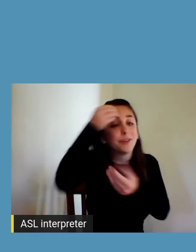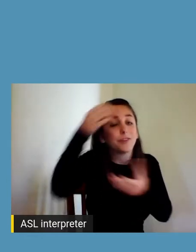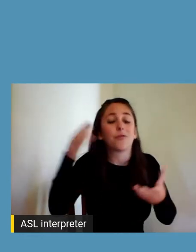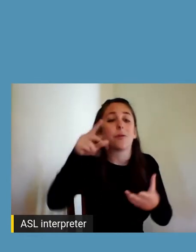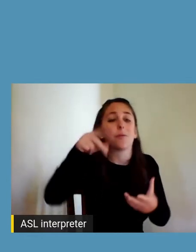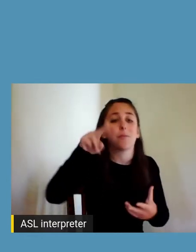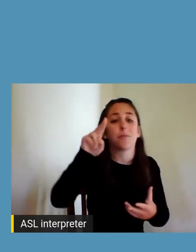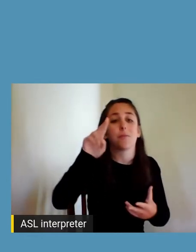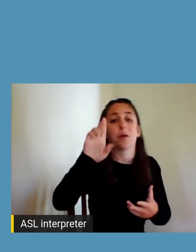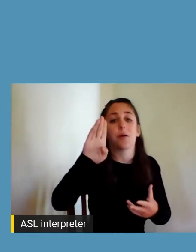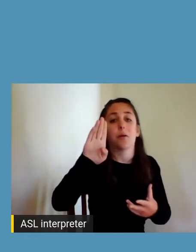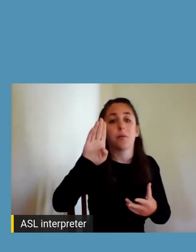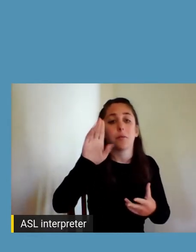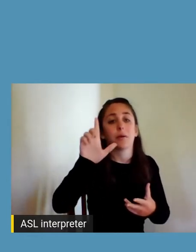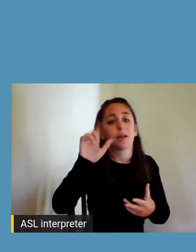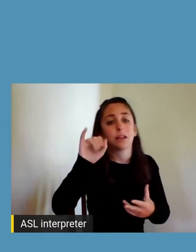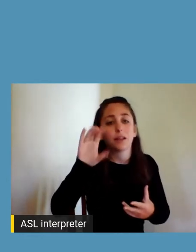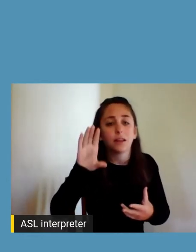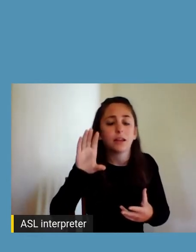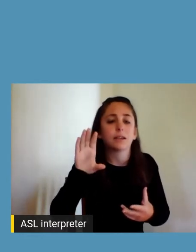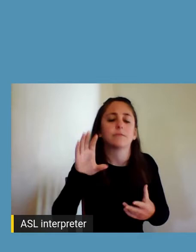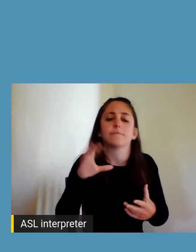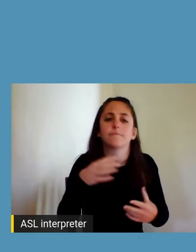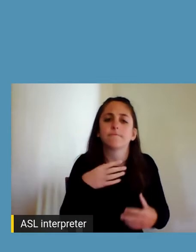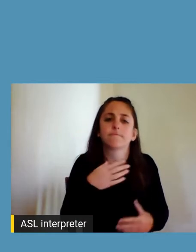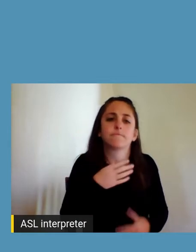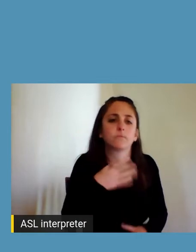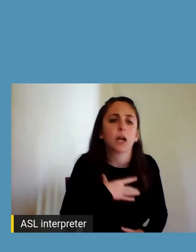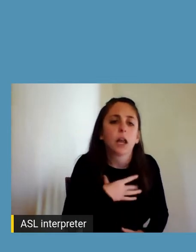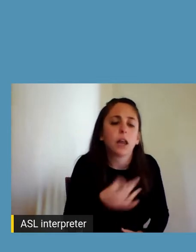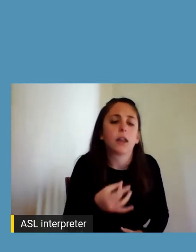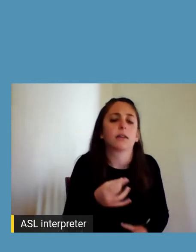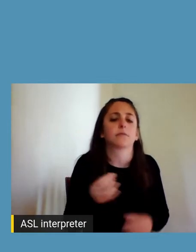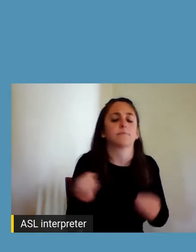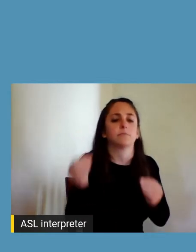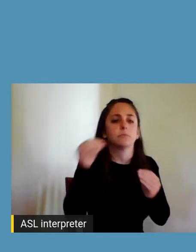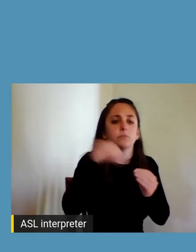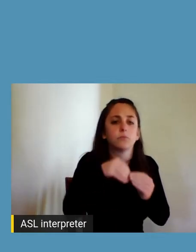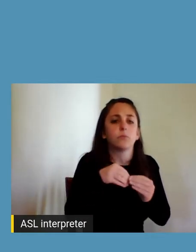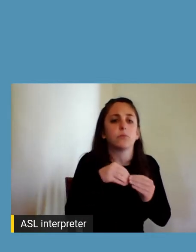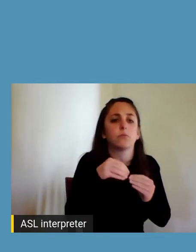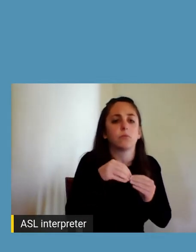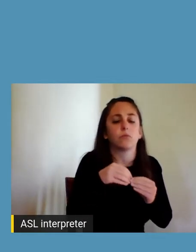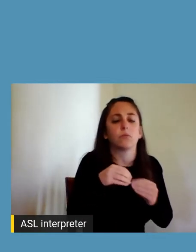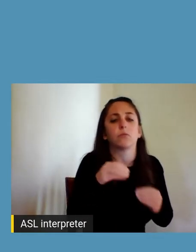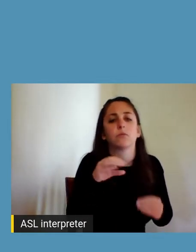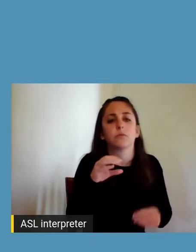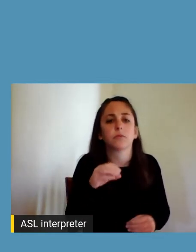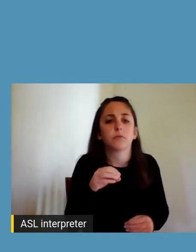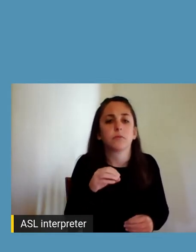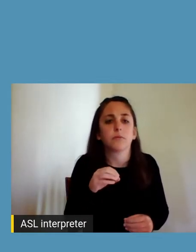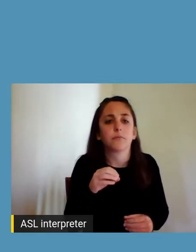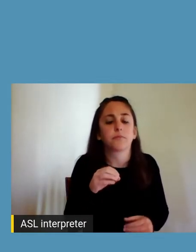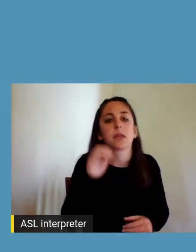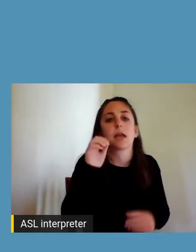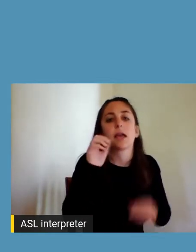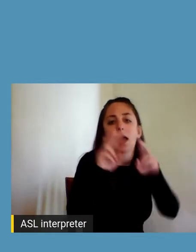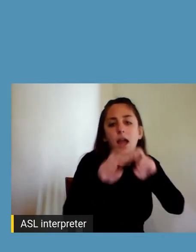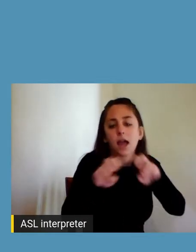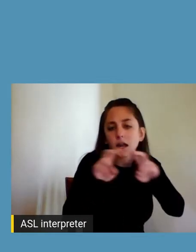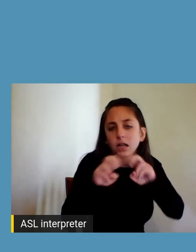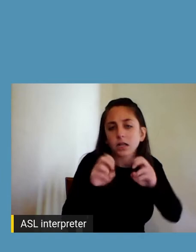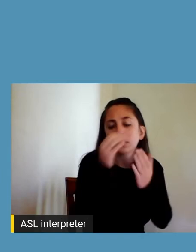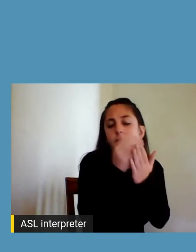vertical images of skies. The more clouds, the better. That's what my analytics were telling